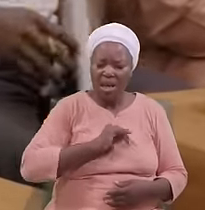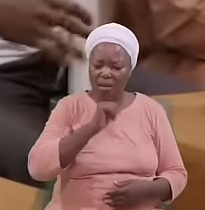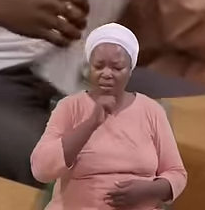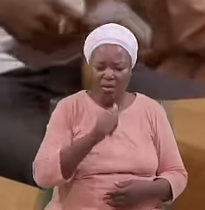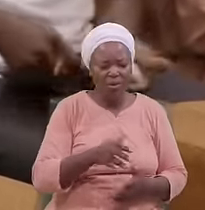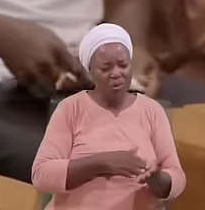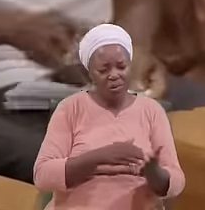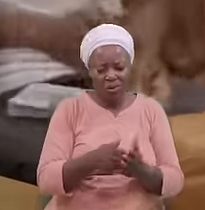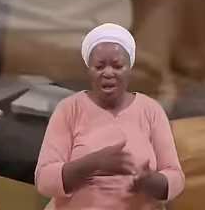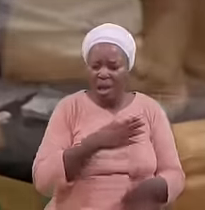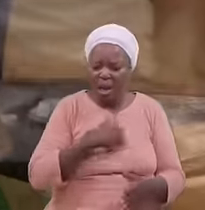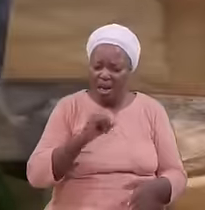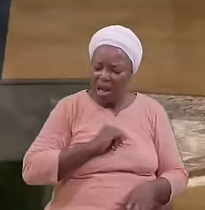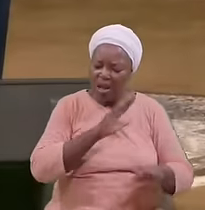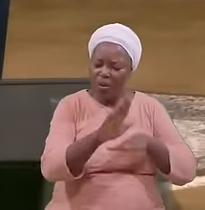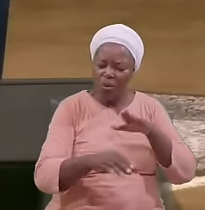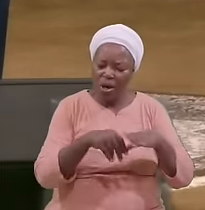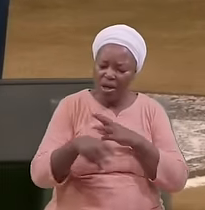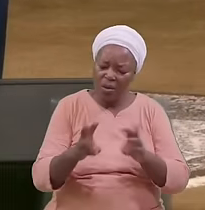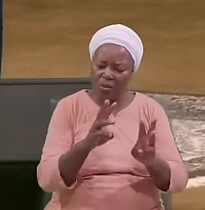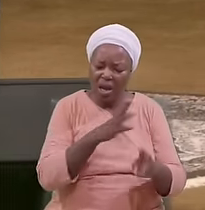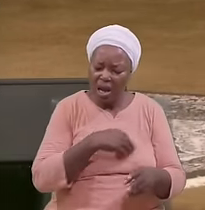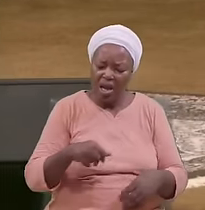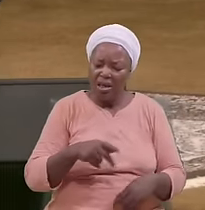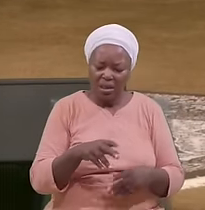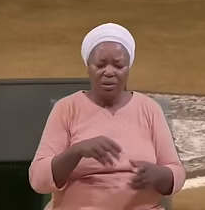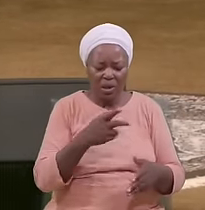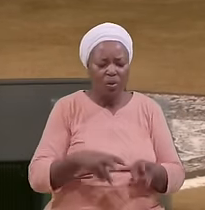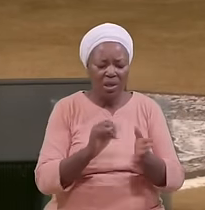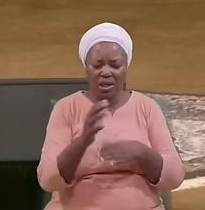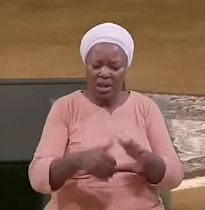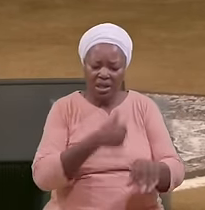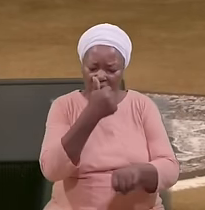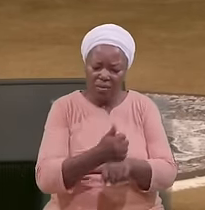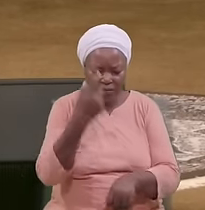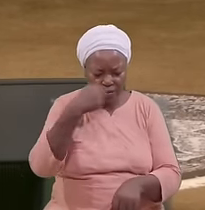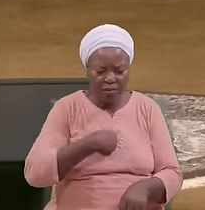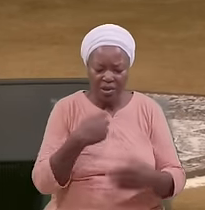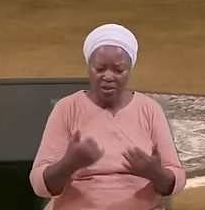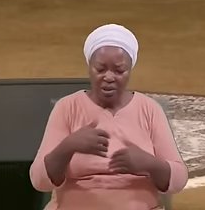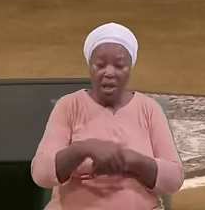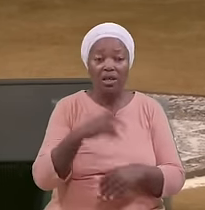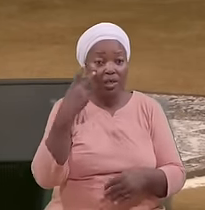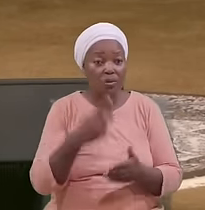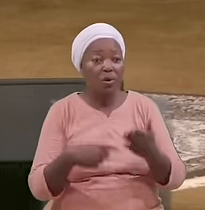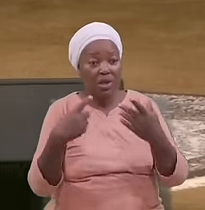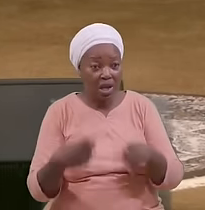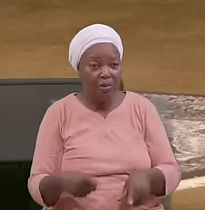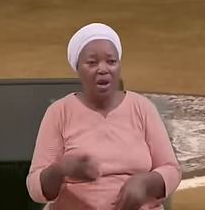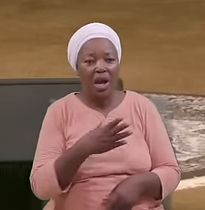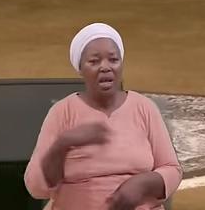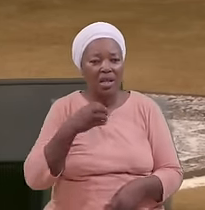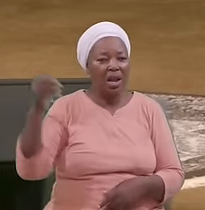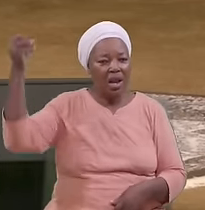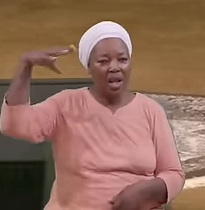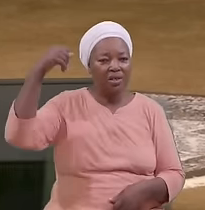has ordained, and I pray tonight in the way he has ordained. Look at what follows. And the light of the